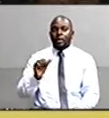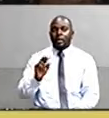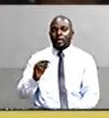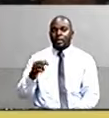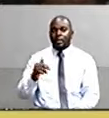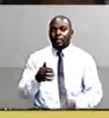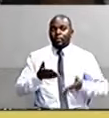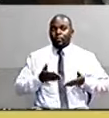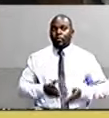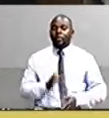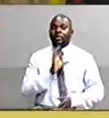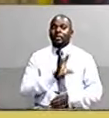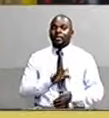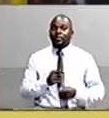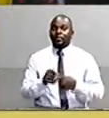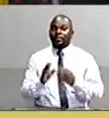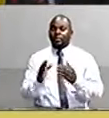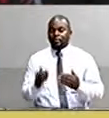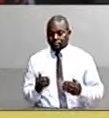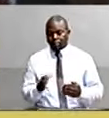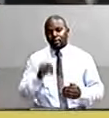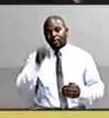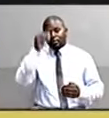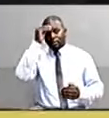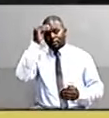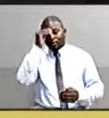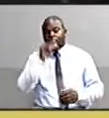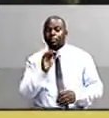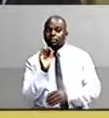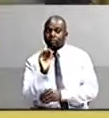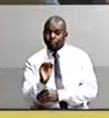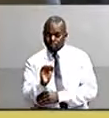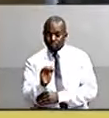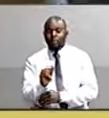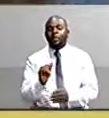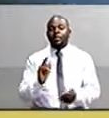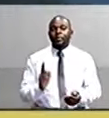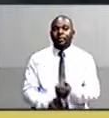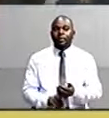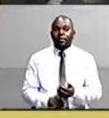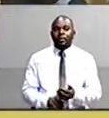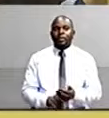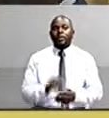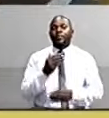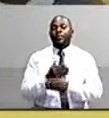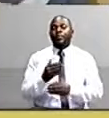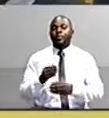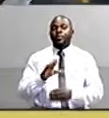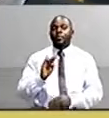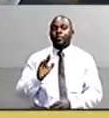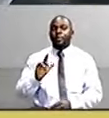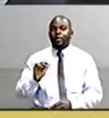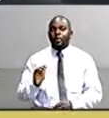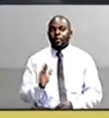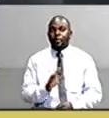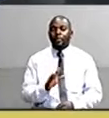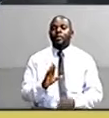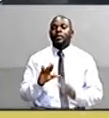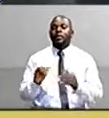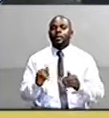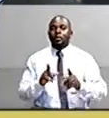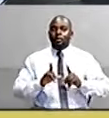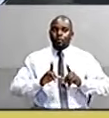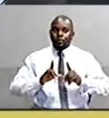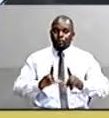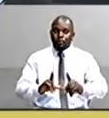to the Vice President, who is an education consultant and beneficiary of the Bill and Melinda Gates Foundation Education Innovation Award